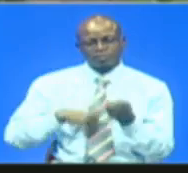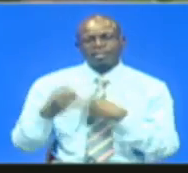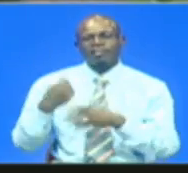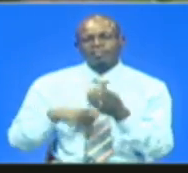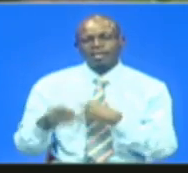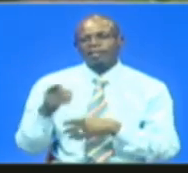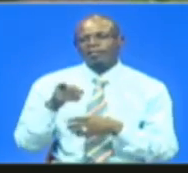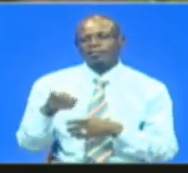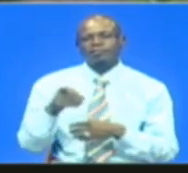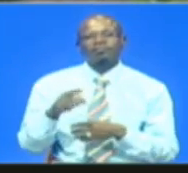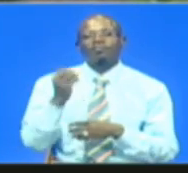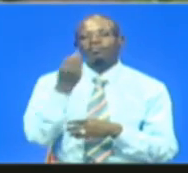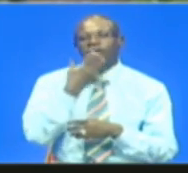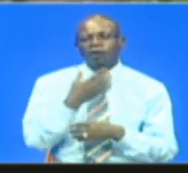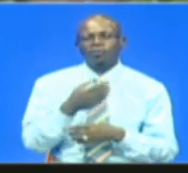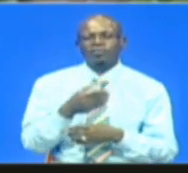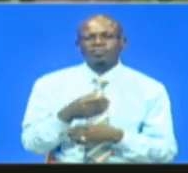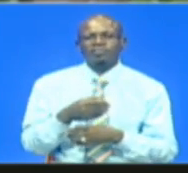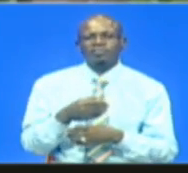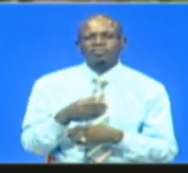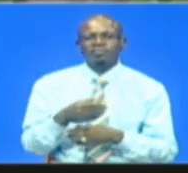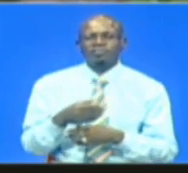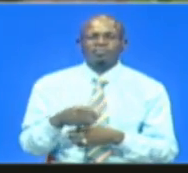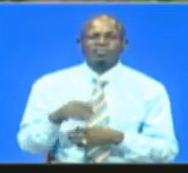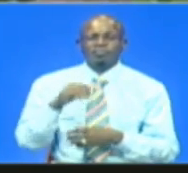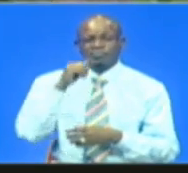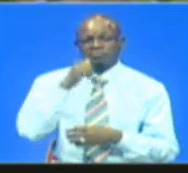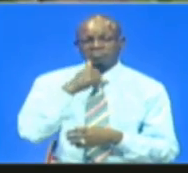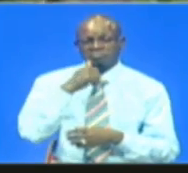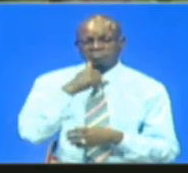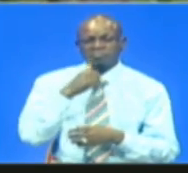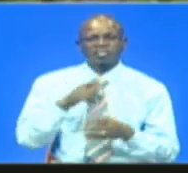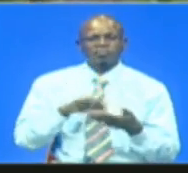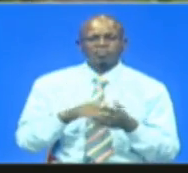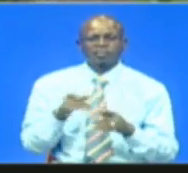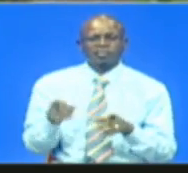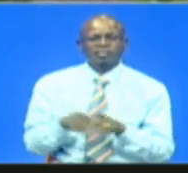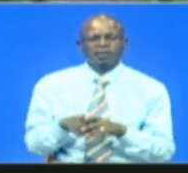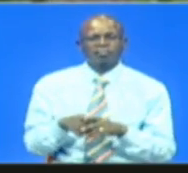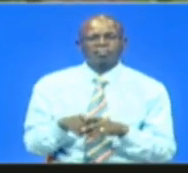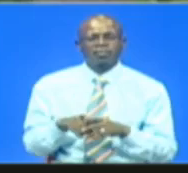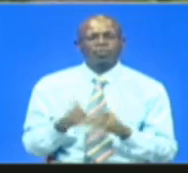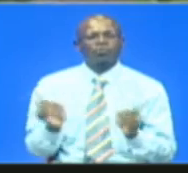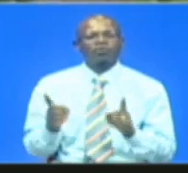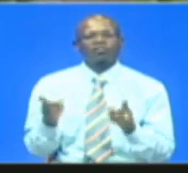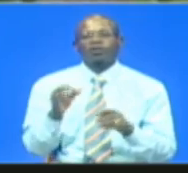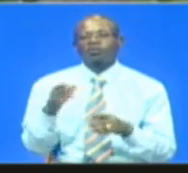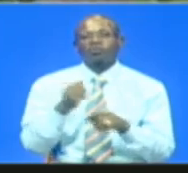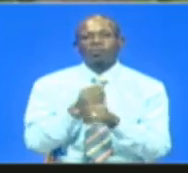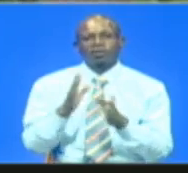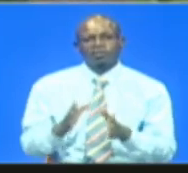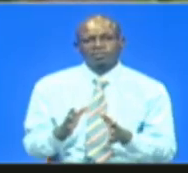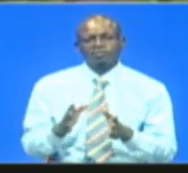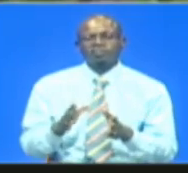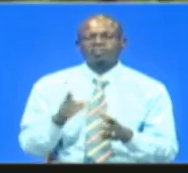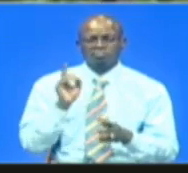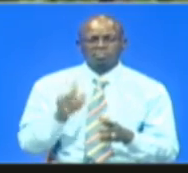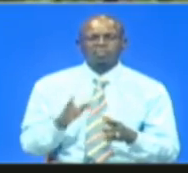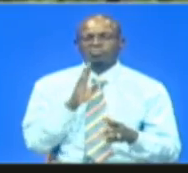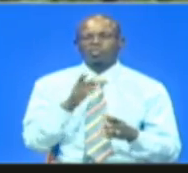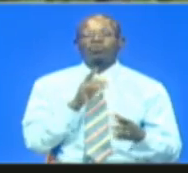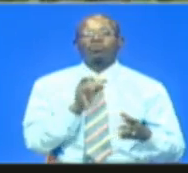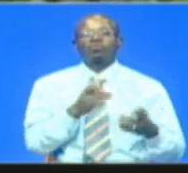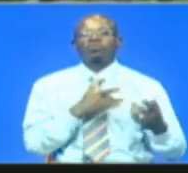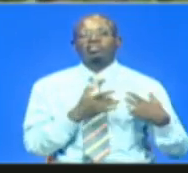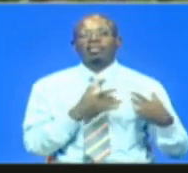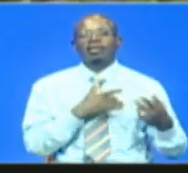leading exporter to the European Union. Of concern is the welfare of workers like this, and most importantly, how